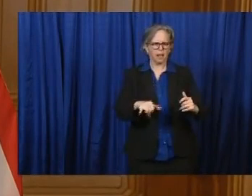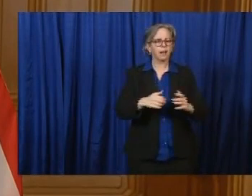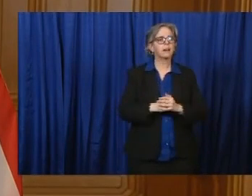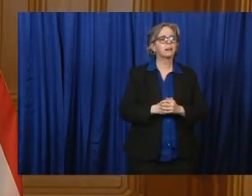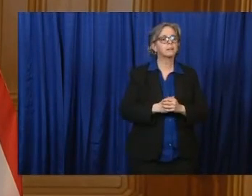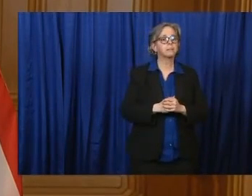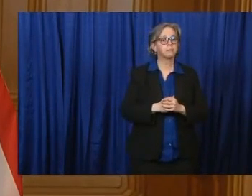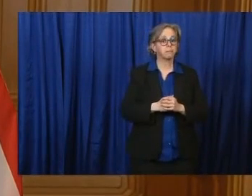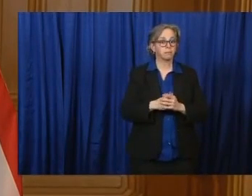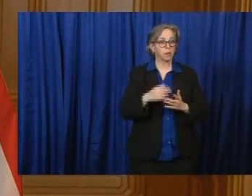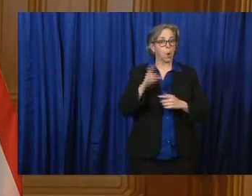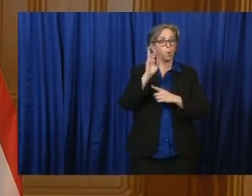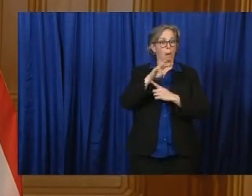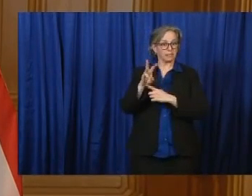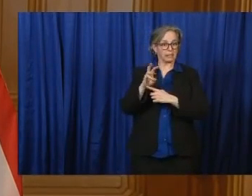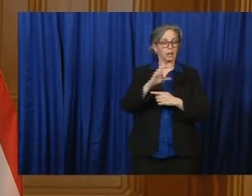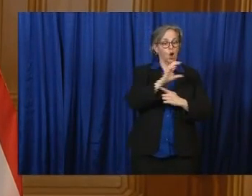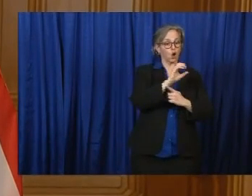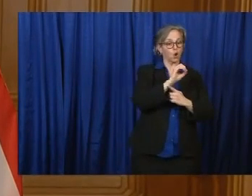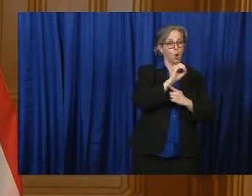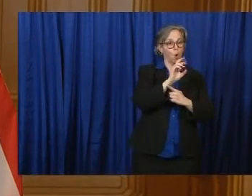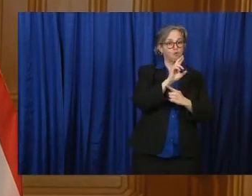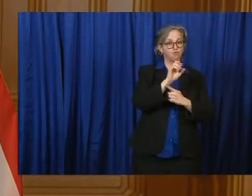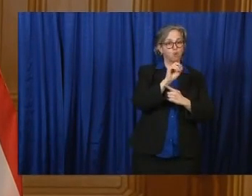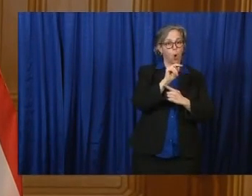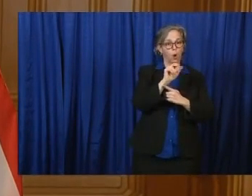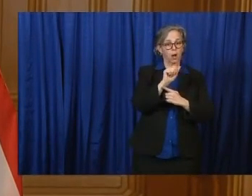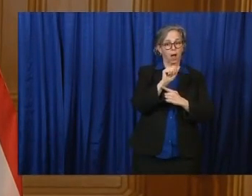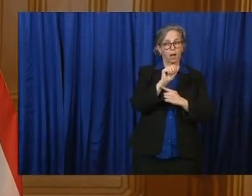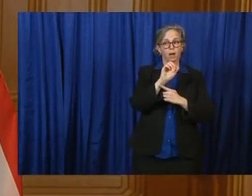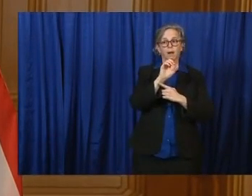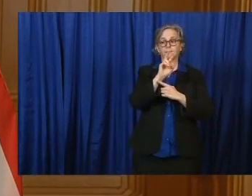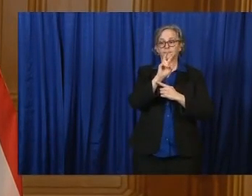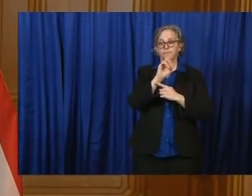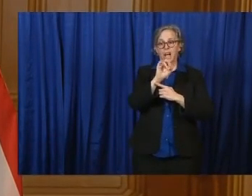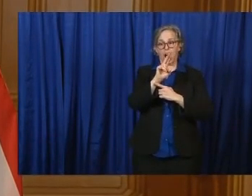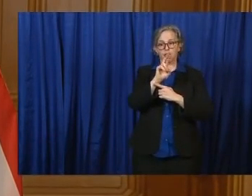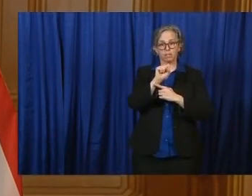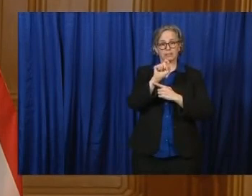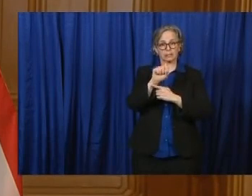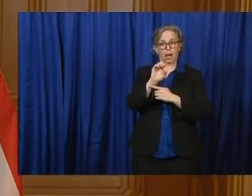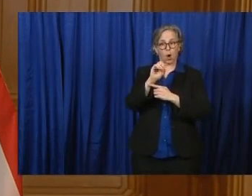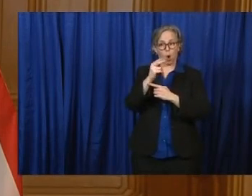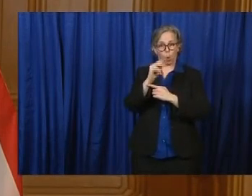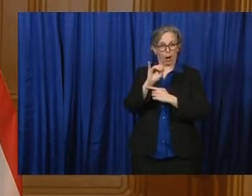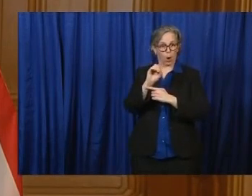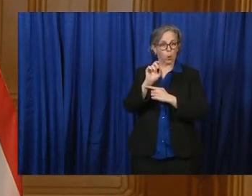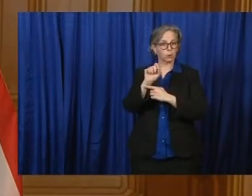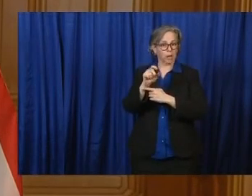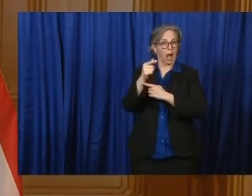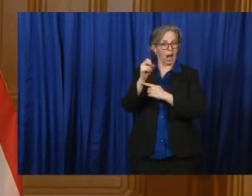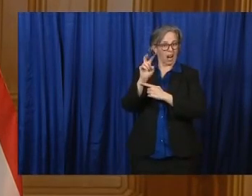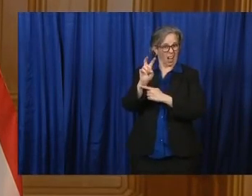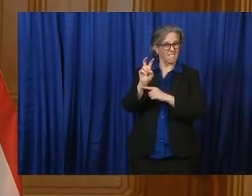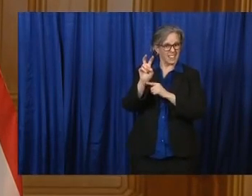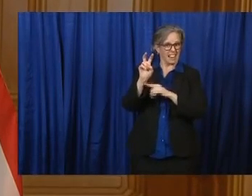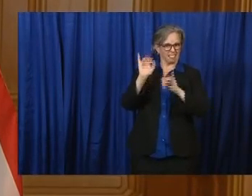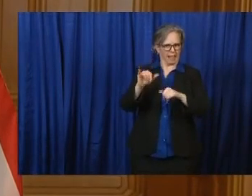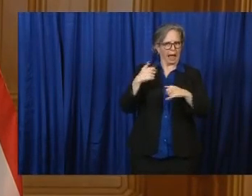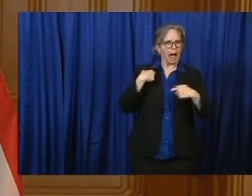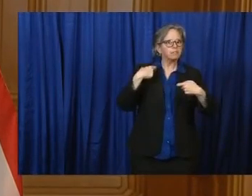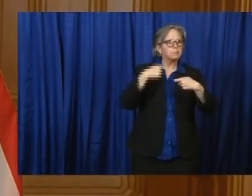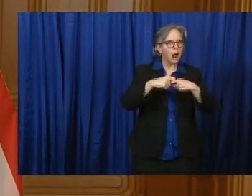coronavirus.ohio.gov, which is the place where you look, this is up in Spanish, Chinese, and